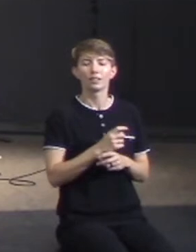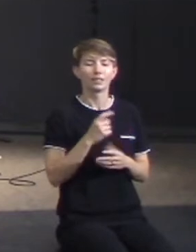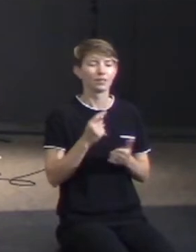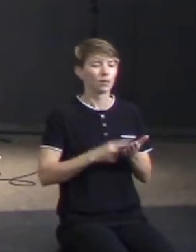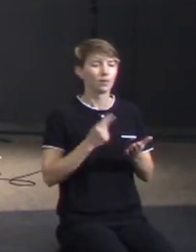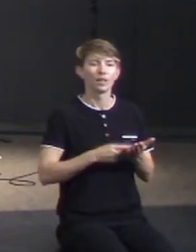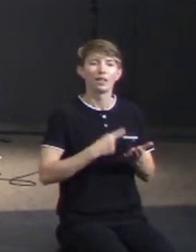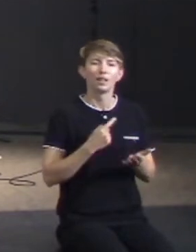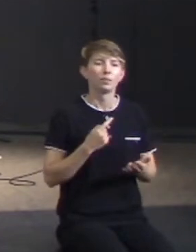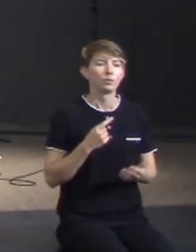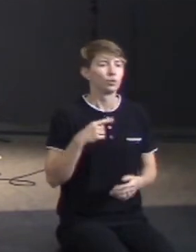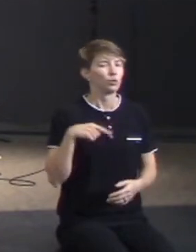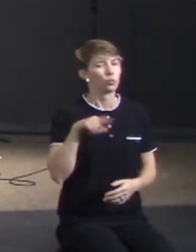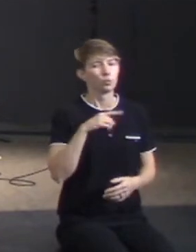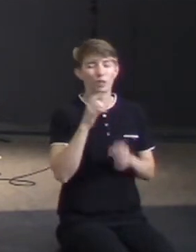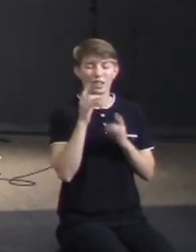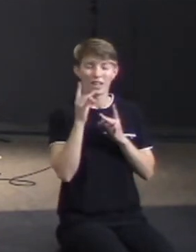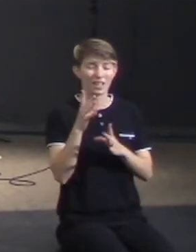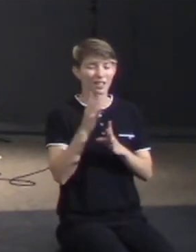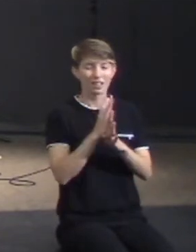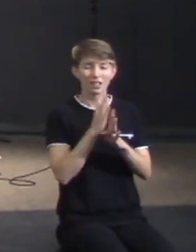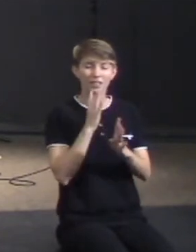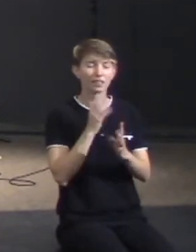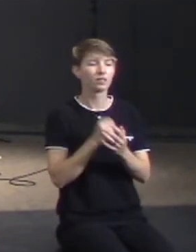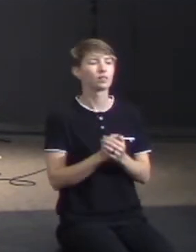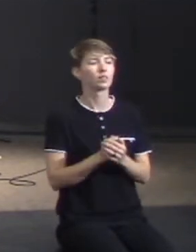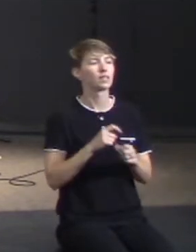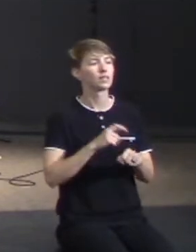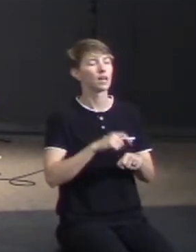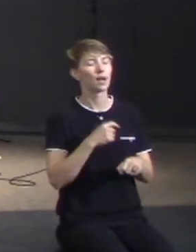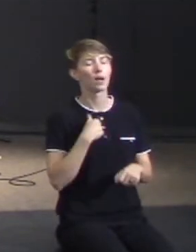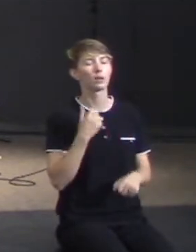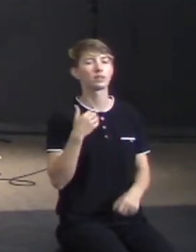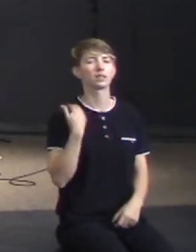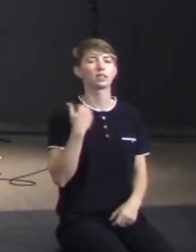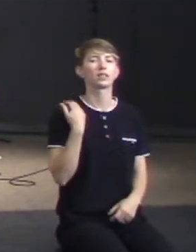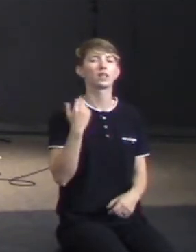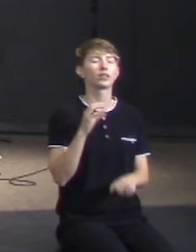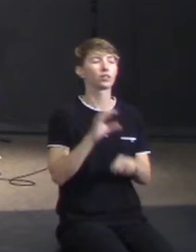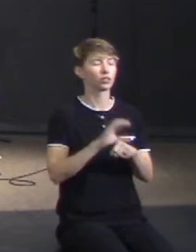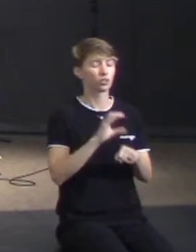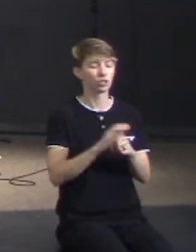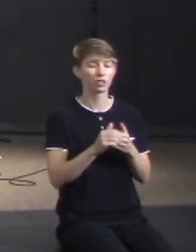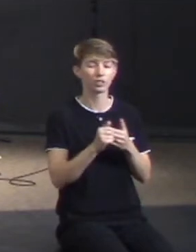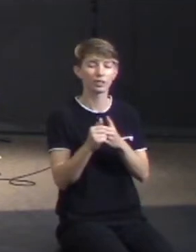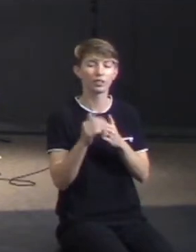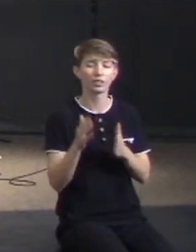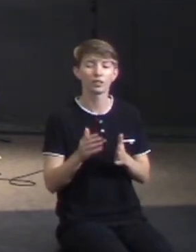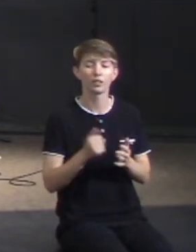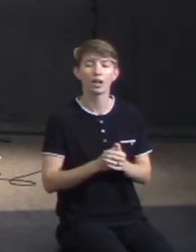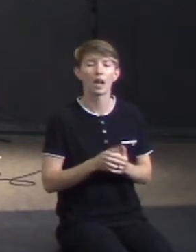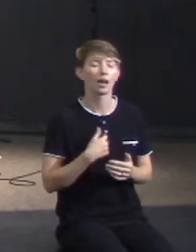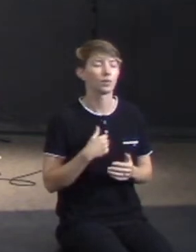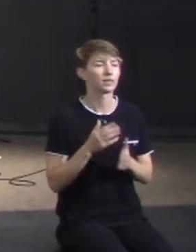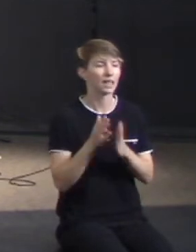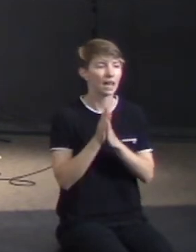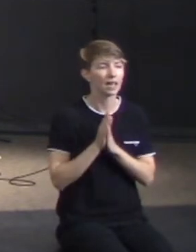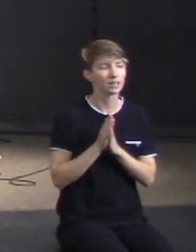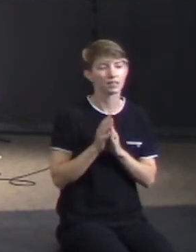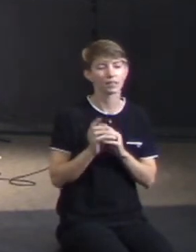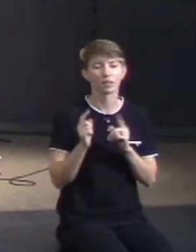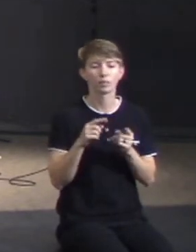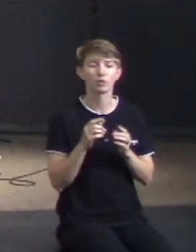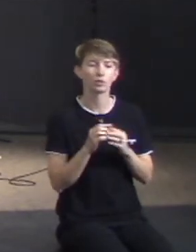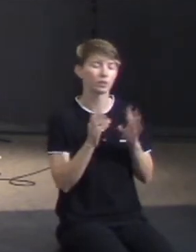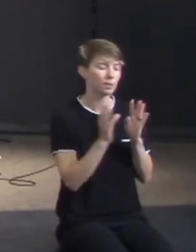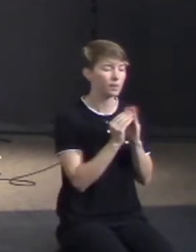lines. There was a time when I was a young church leader in Albuquerque. I was asked to come and do this awesome campus conference